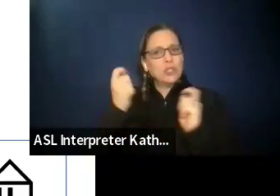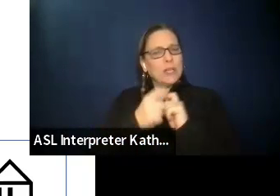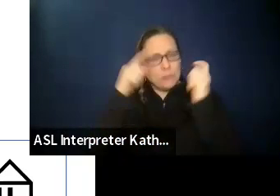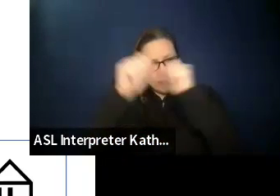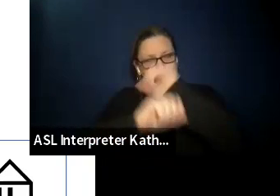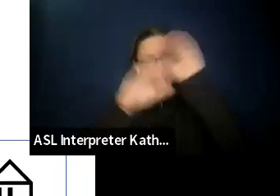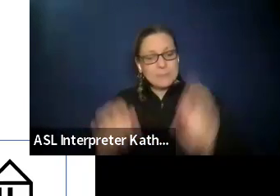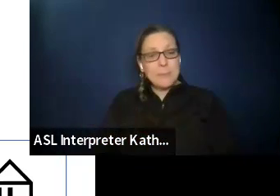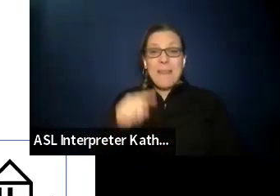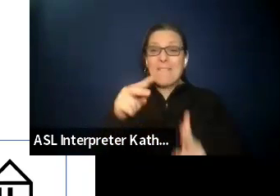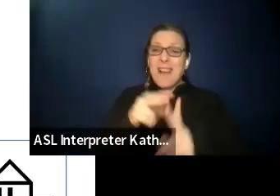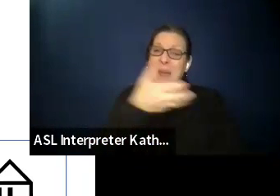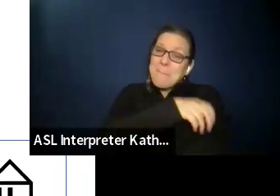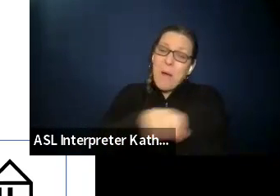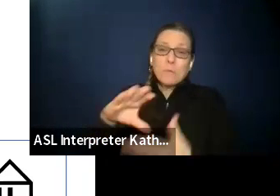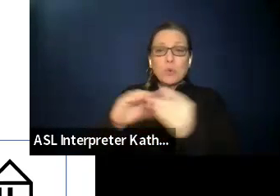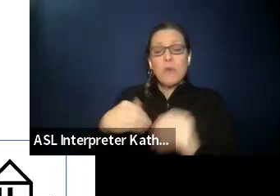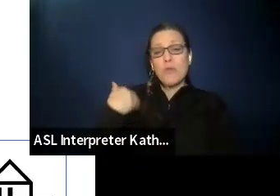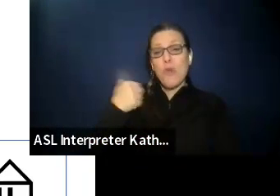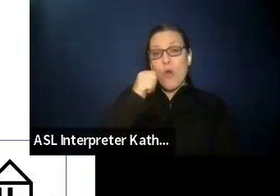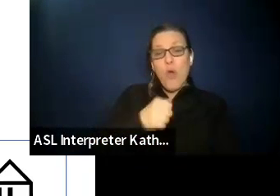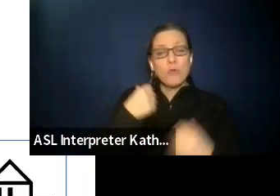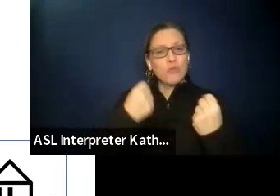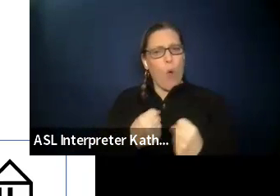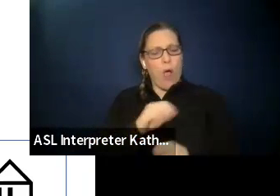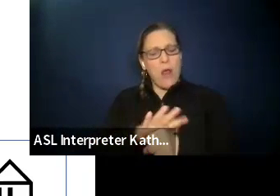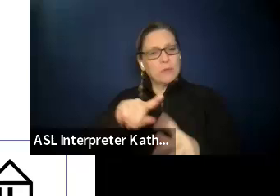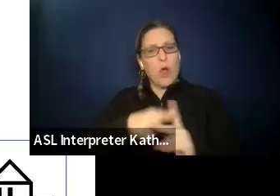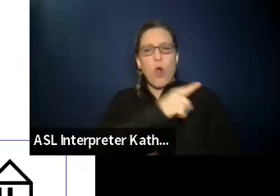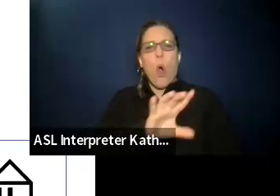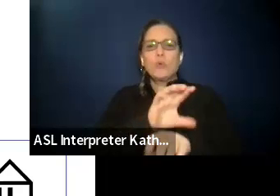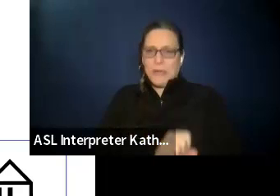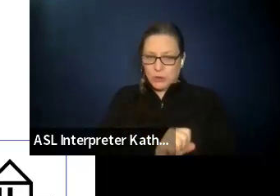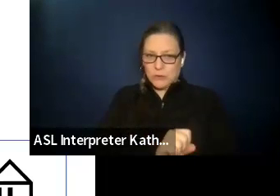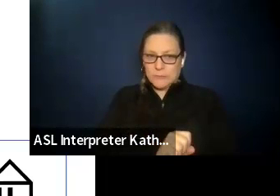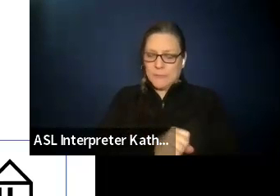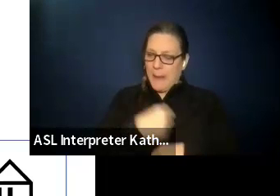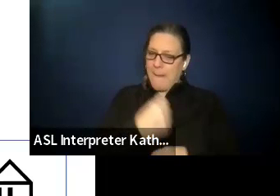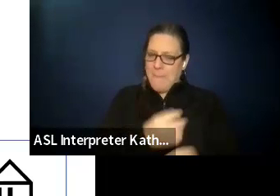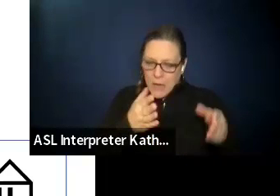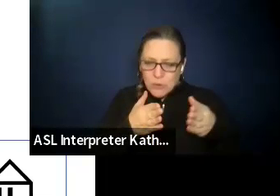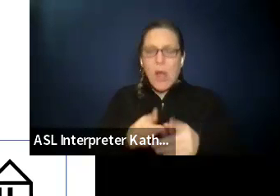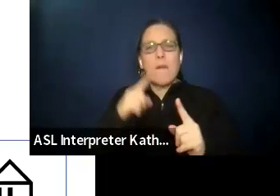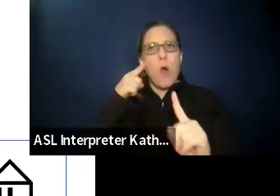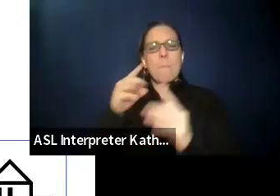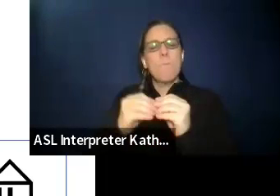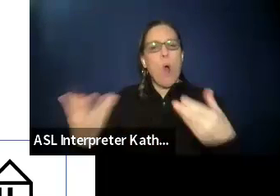imagines. This is an empowering story of a young girl bold enough to start her own traditions and blaze a trail towards